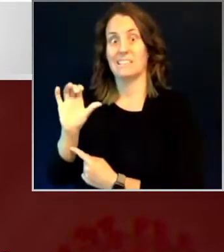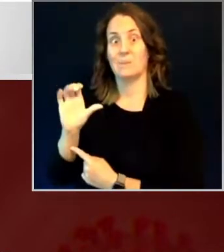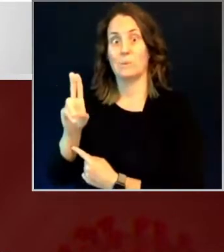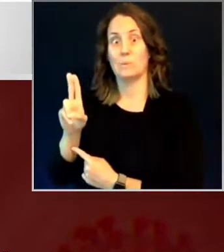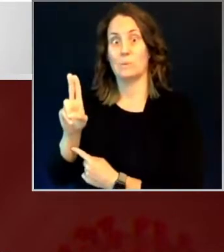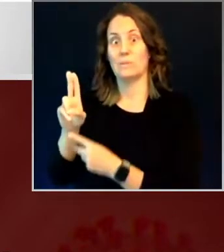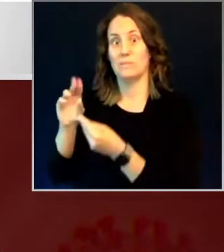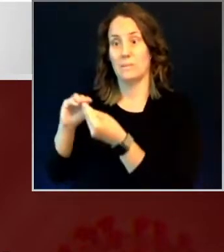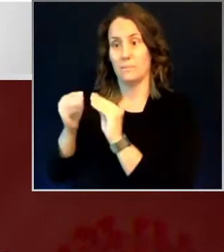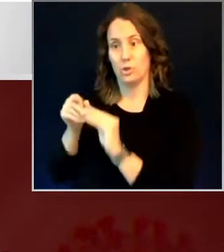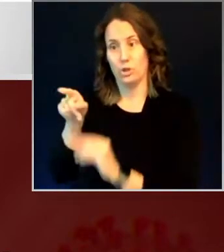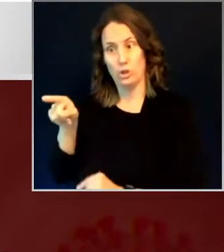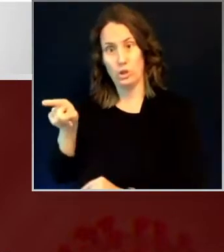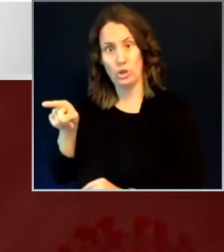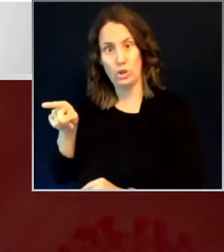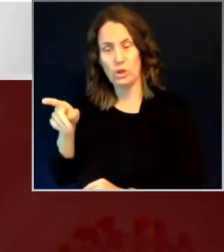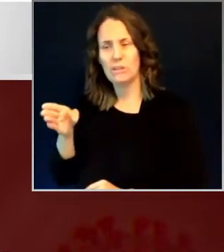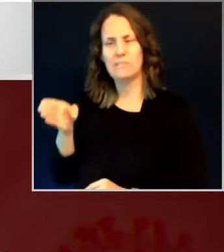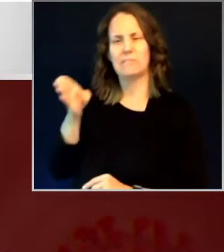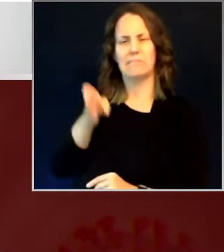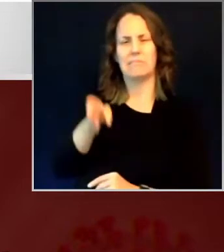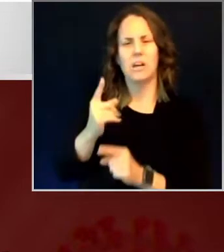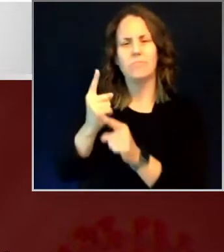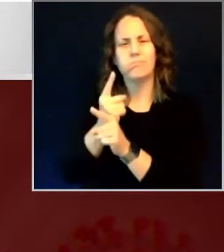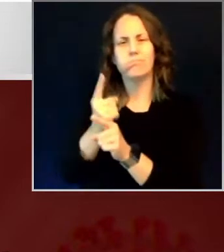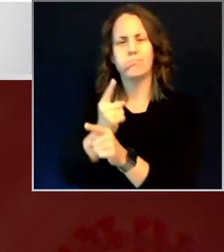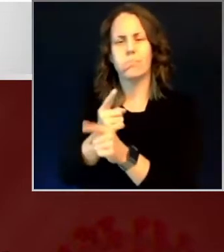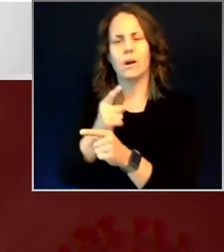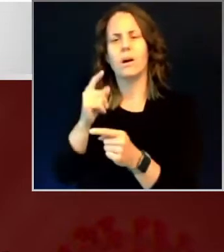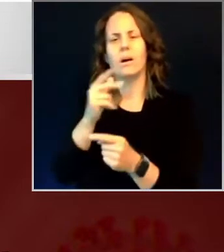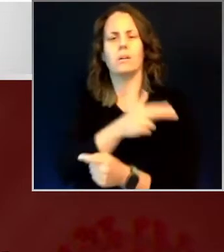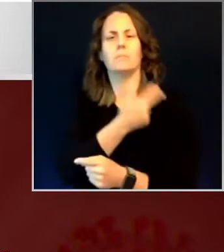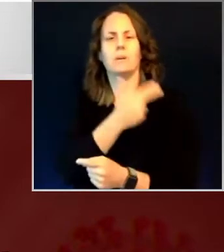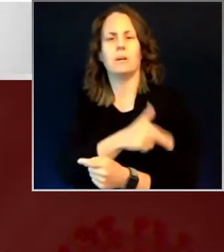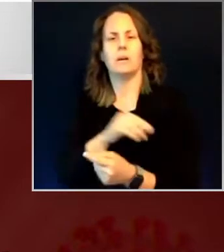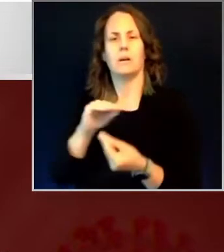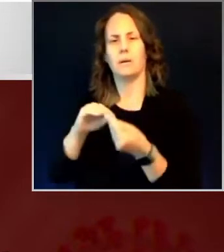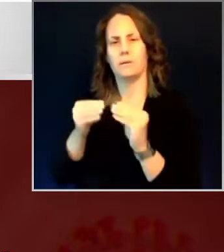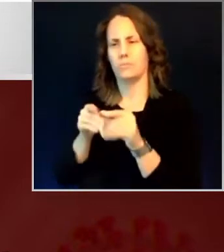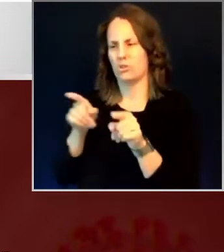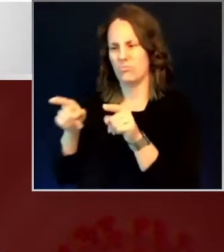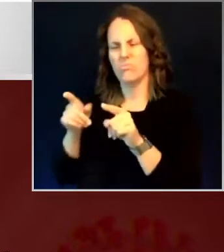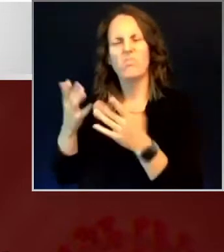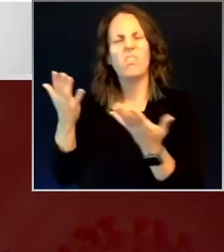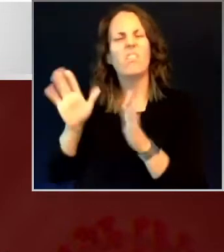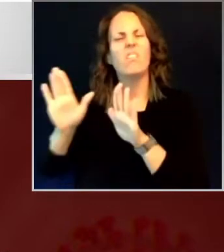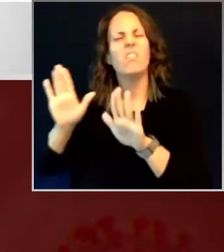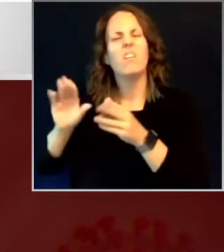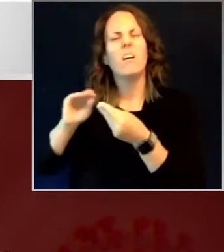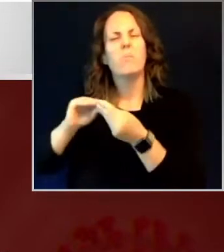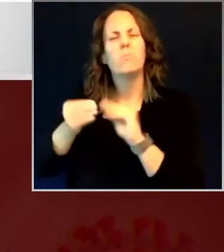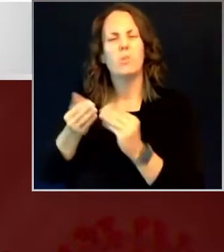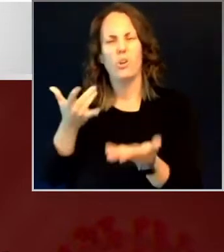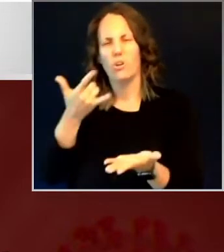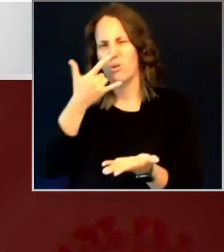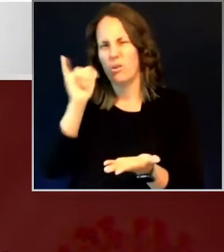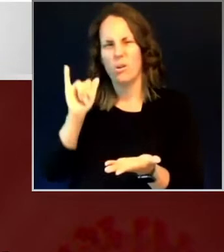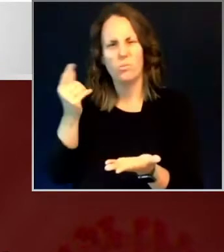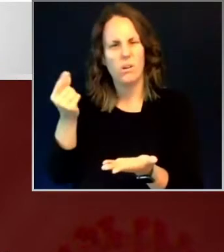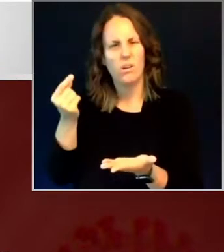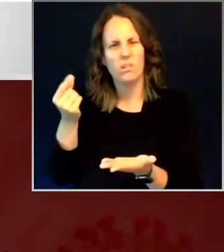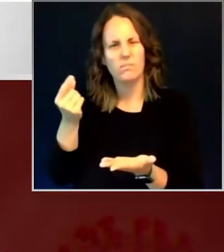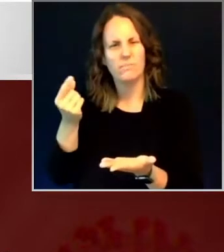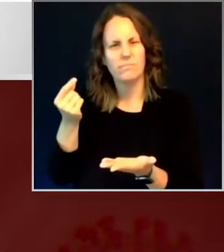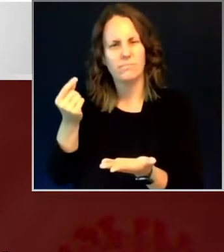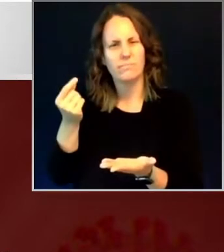guess, in the breakdown for that data? Are there ICU beds? Is this only tracking